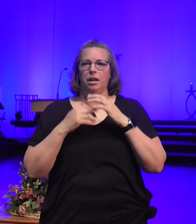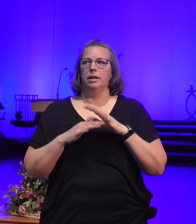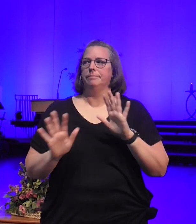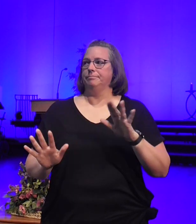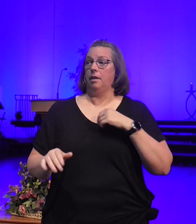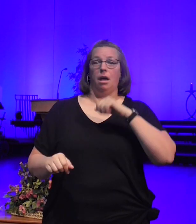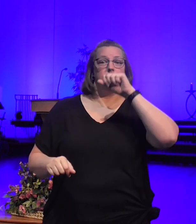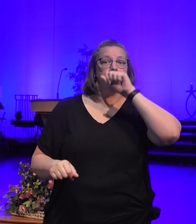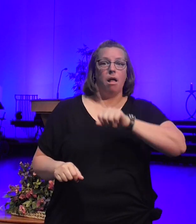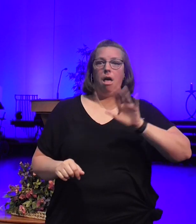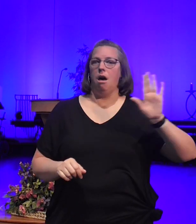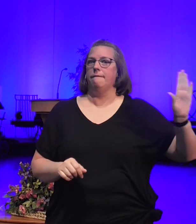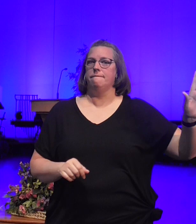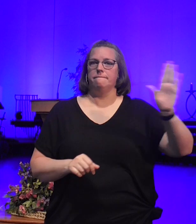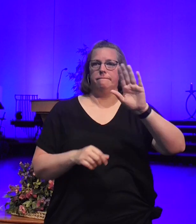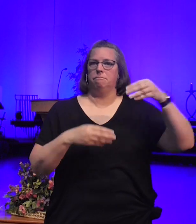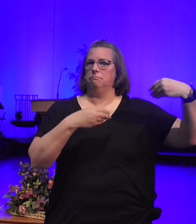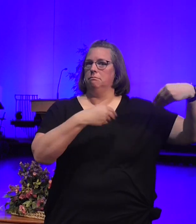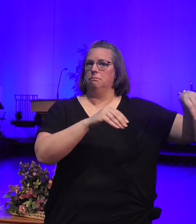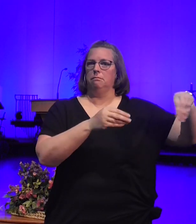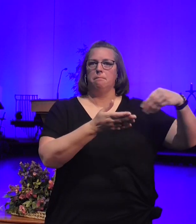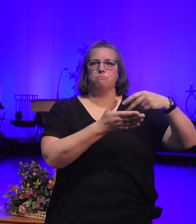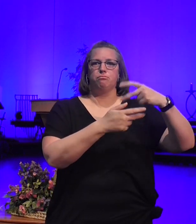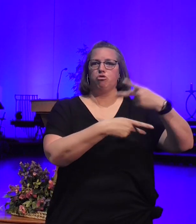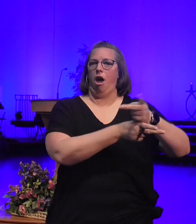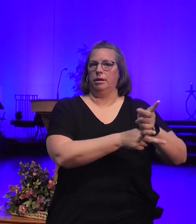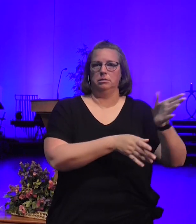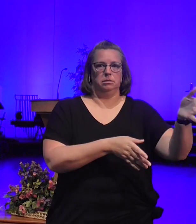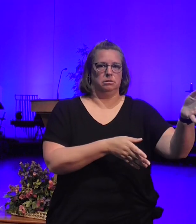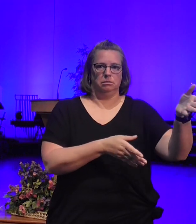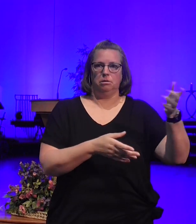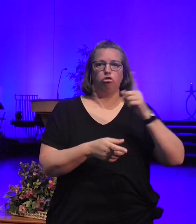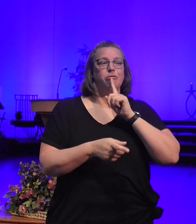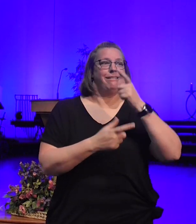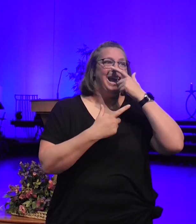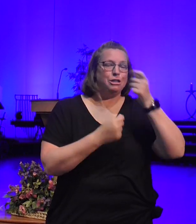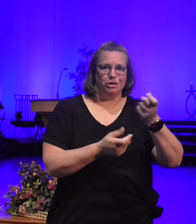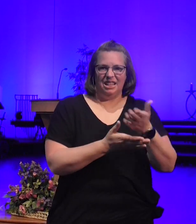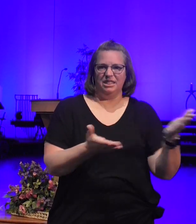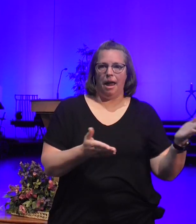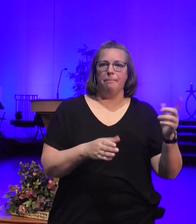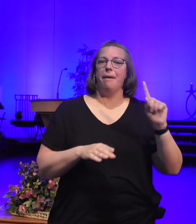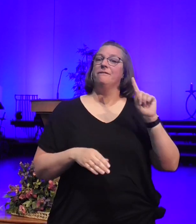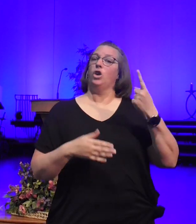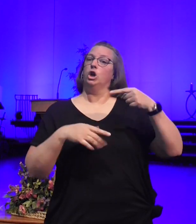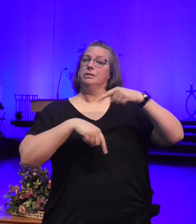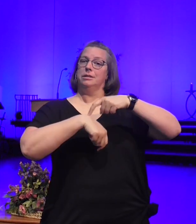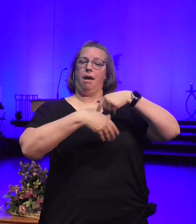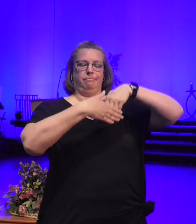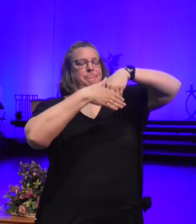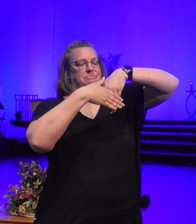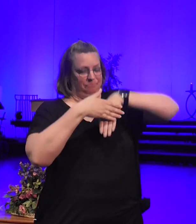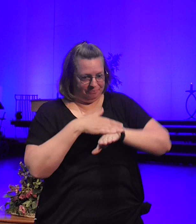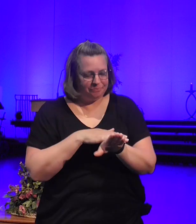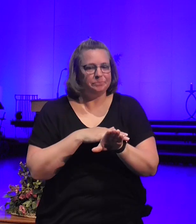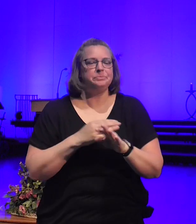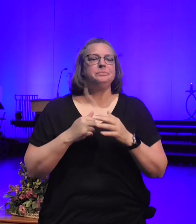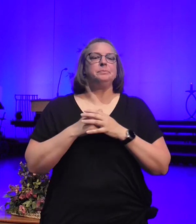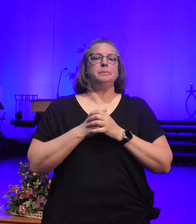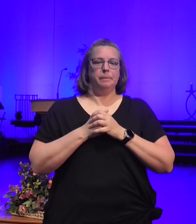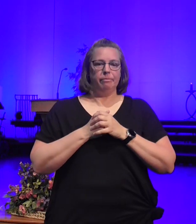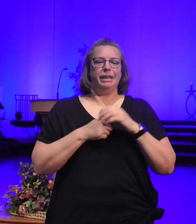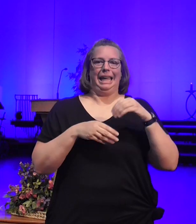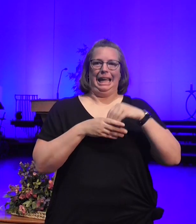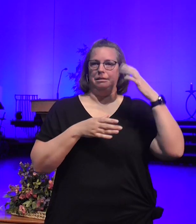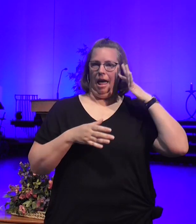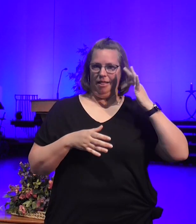I love the products that Trader Joe's sells. They have really great stuff, really interesting stuff. But the first time I went into a Trader Joe's store was in Pacific